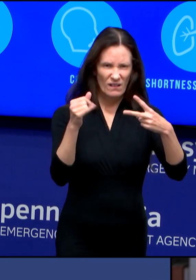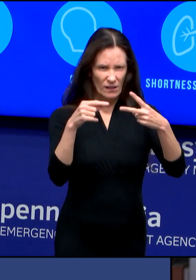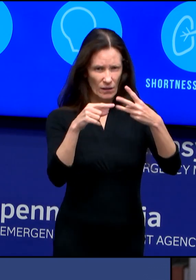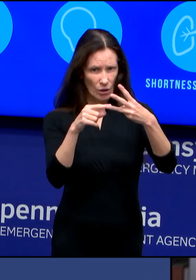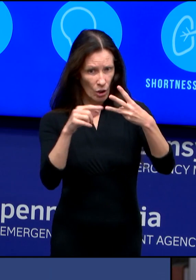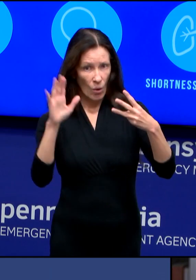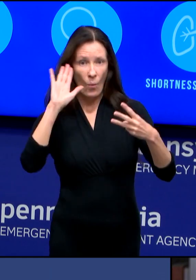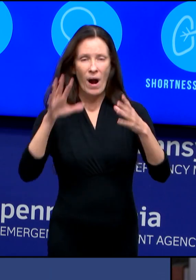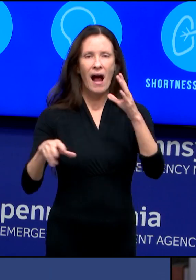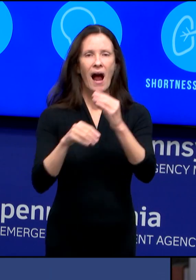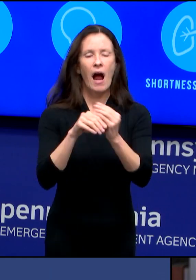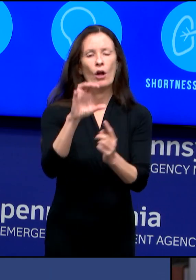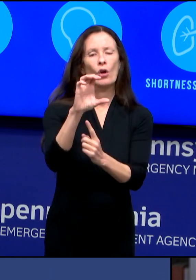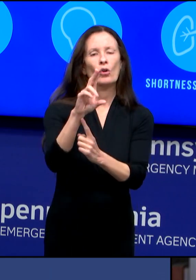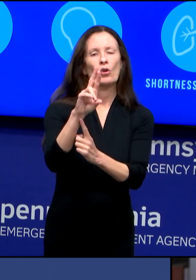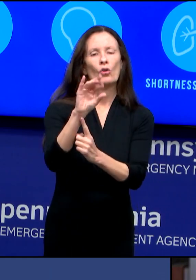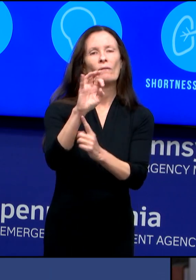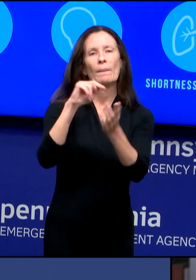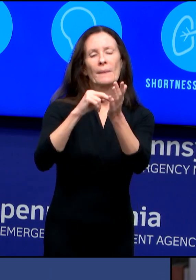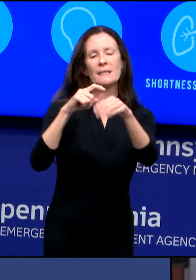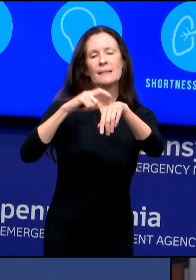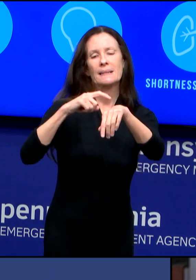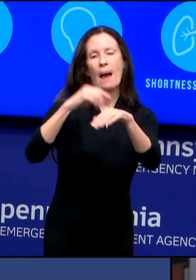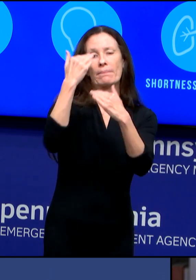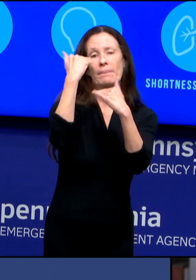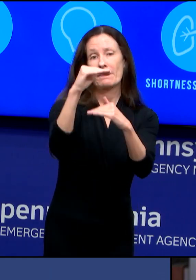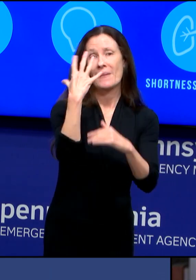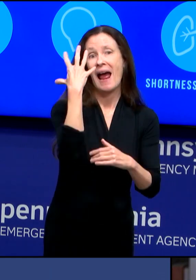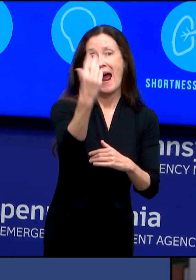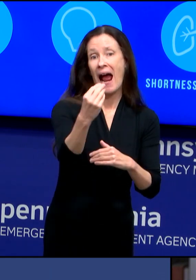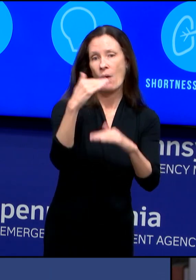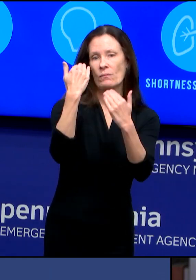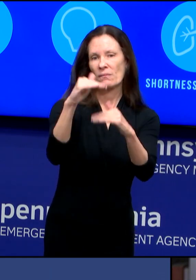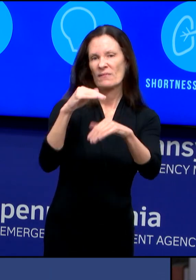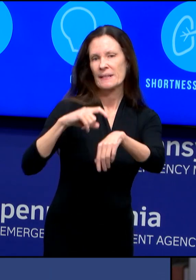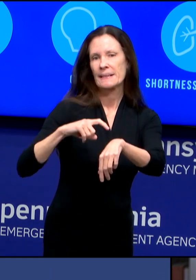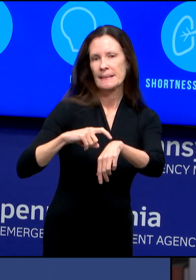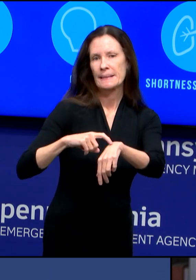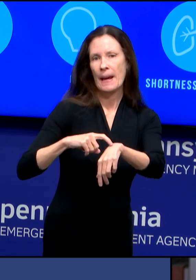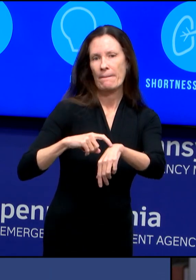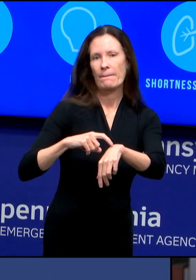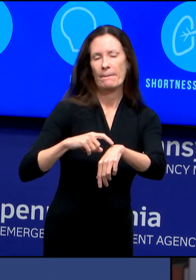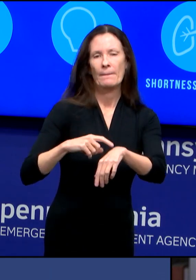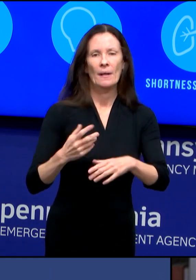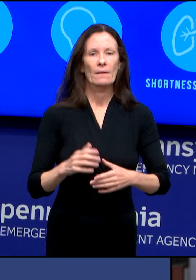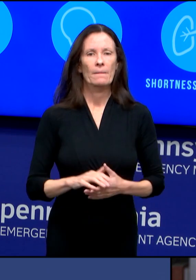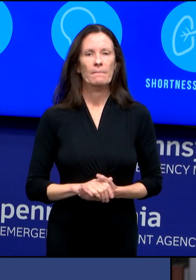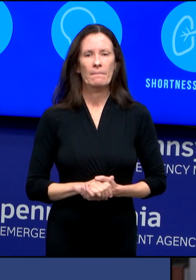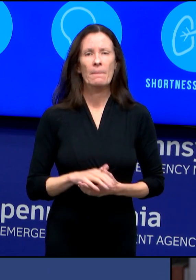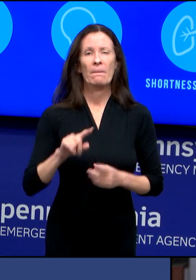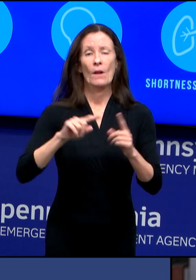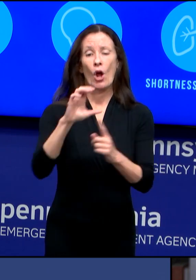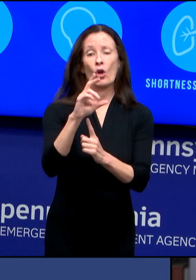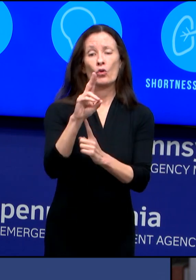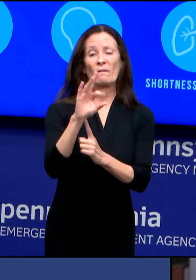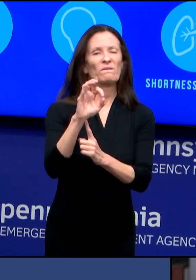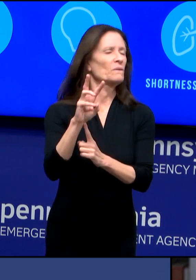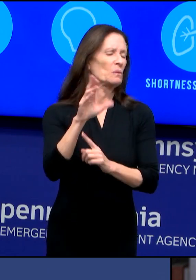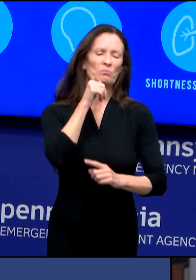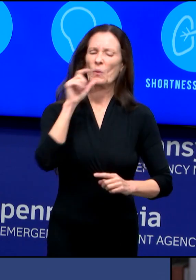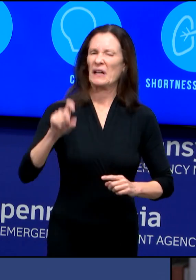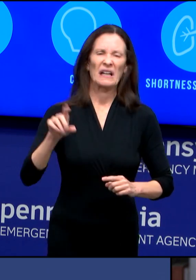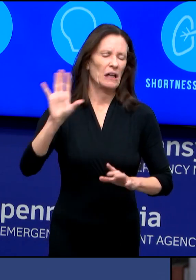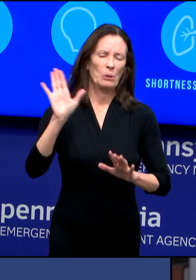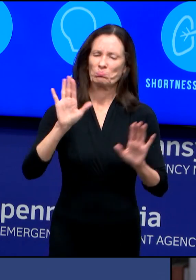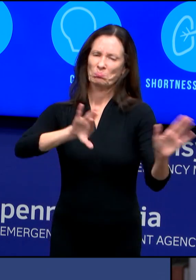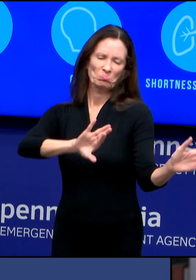I enumerated, the Collier counties, Monroe County and Allegheny County, and the Philadelphia County, unless you live in those counties, there is no change.